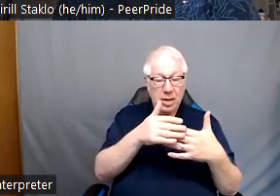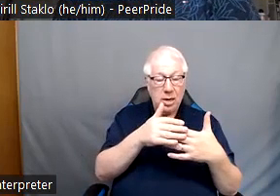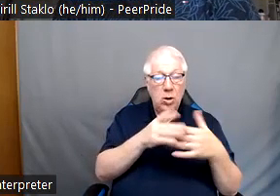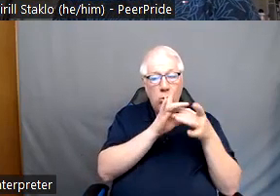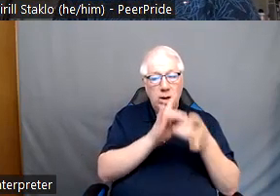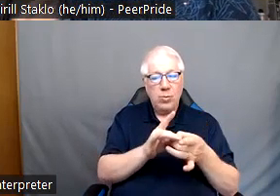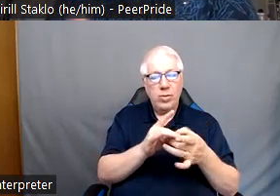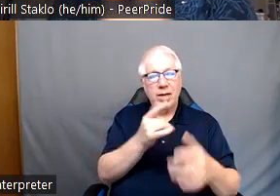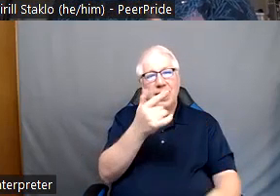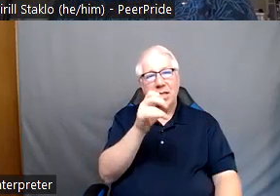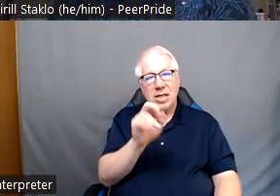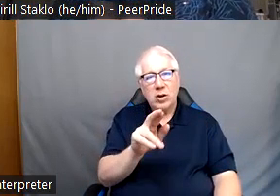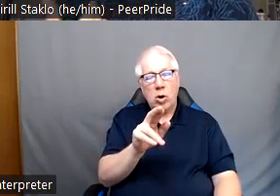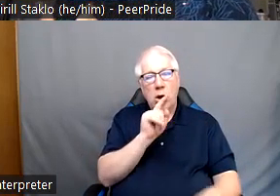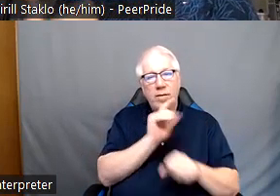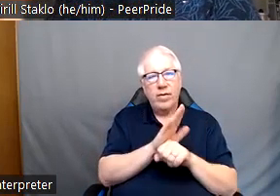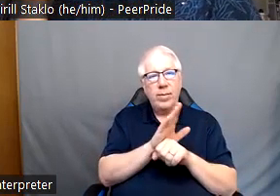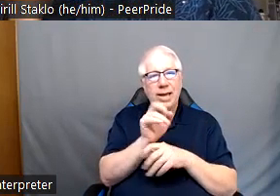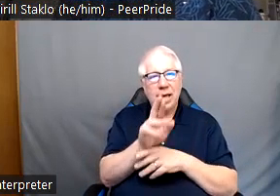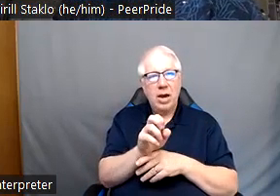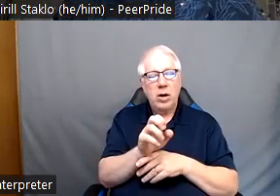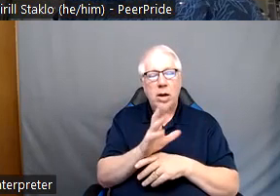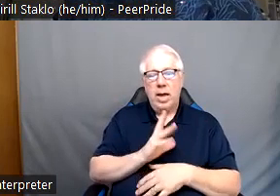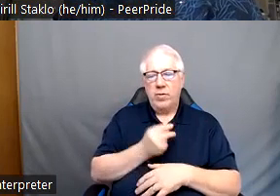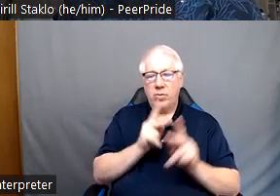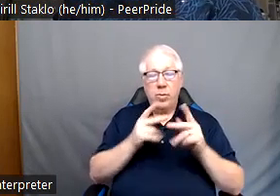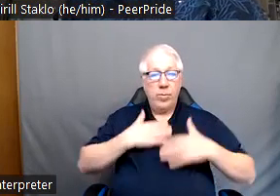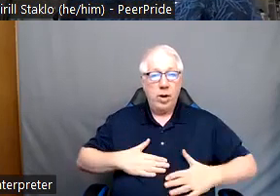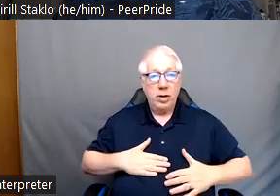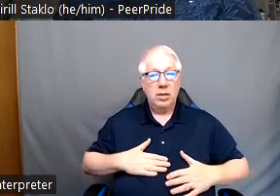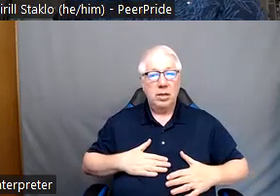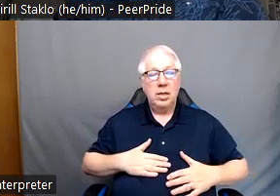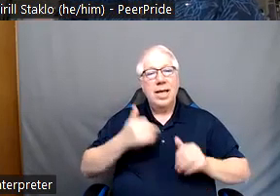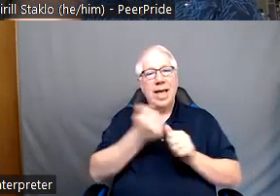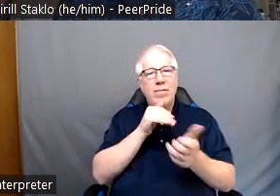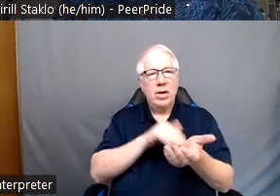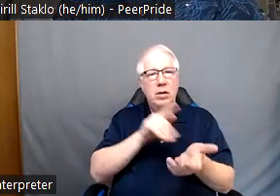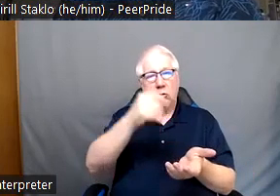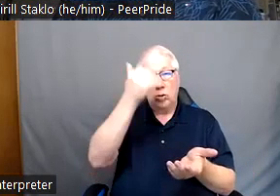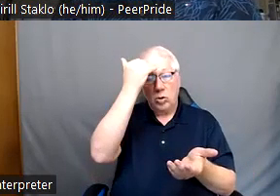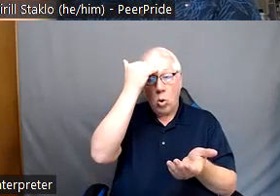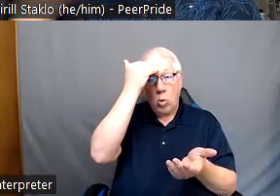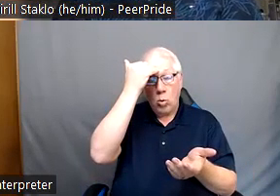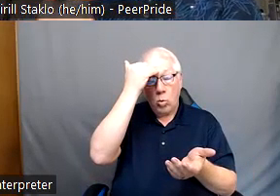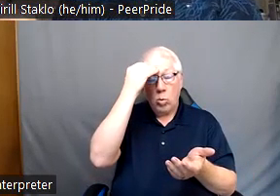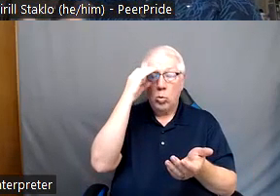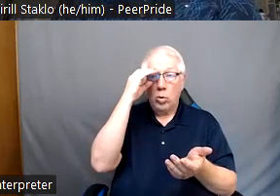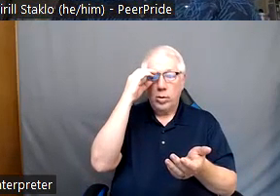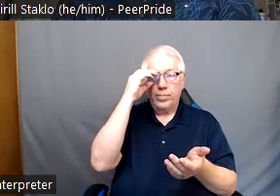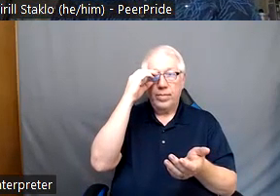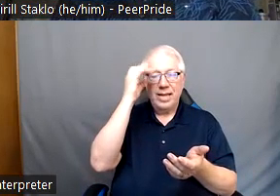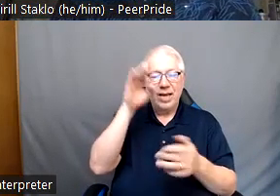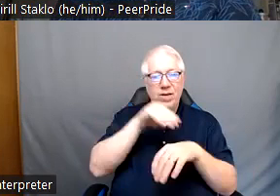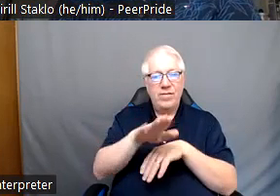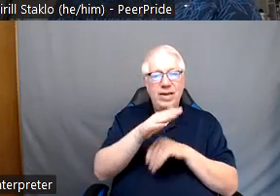gender affirming care and specifically to trans people's bodies that every provider should know if it affects their field